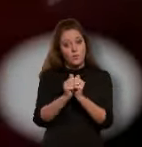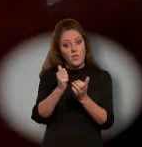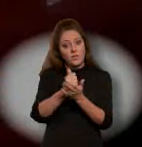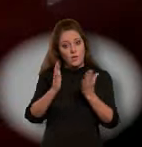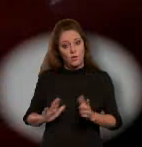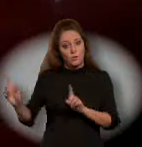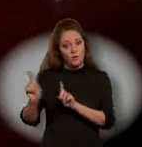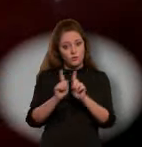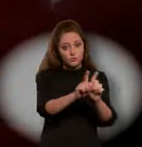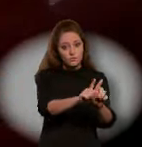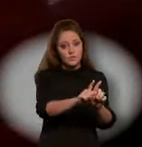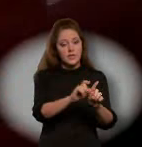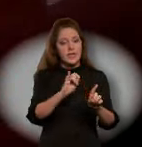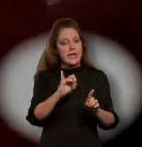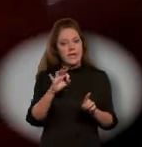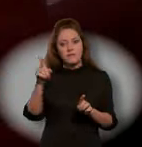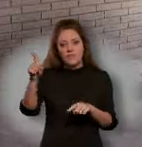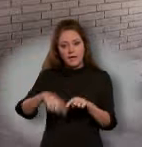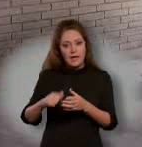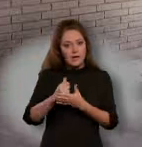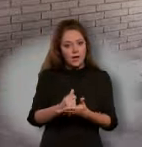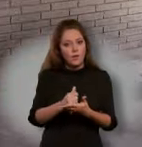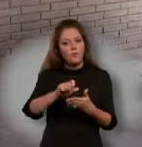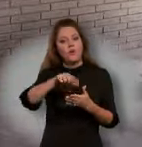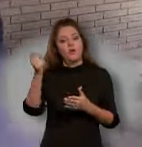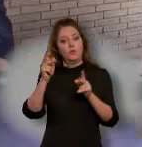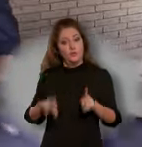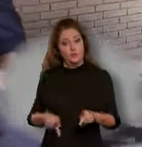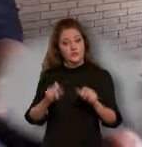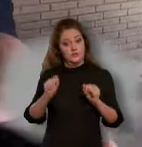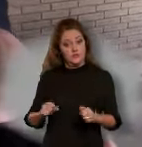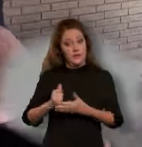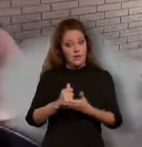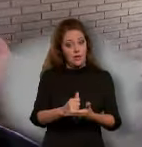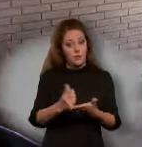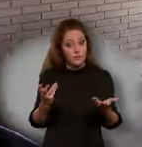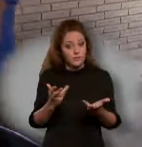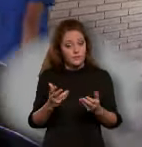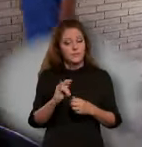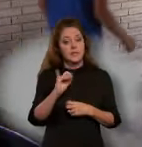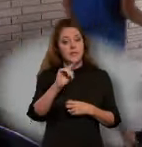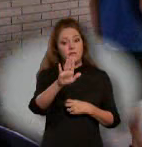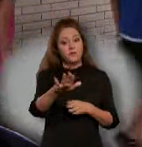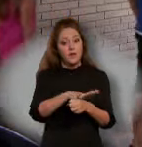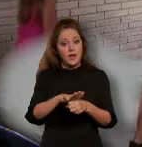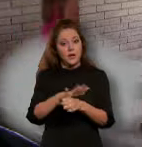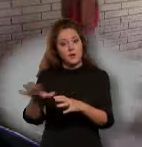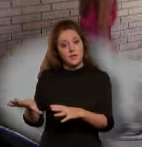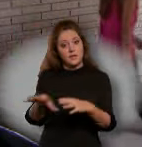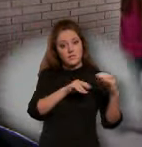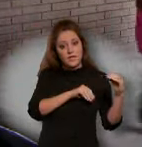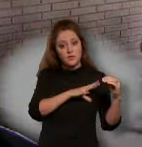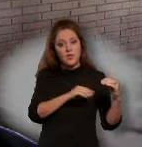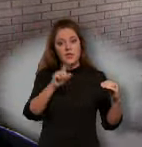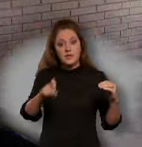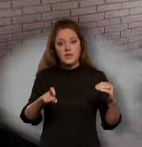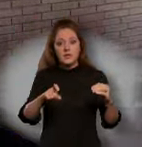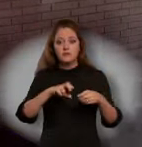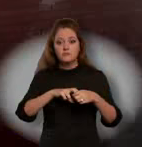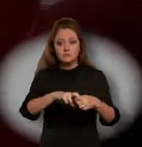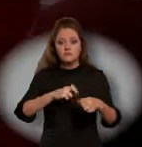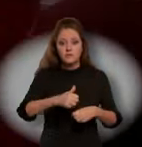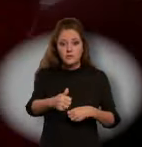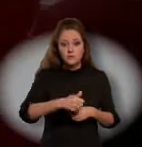get to you, do you have a backup helper for traveling to a safe place? And if your zip code is evacuated and you'll need